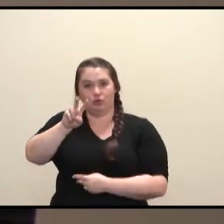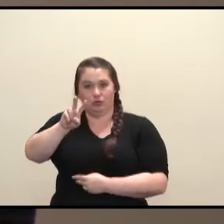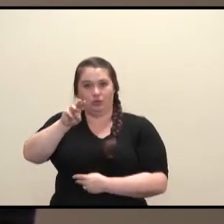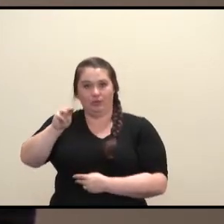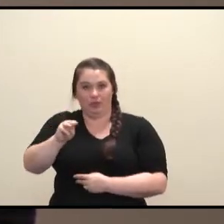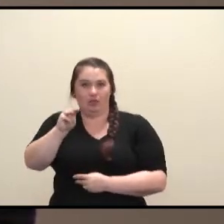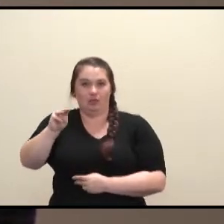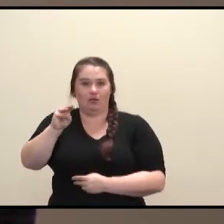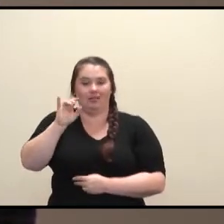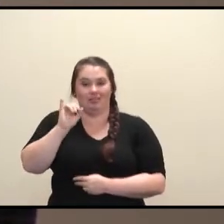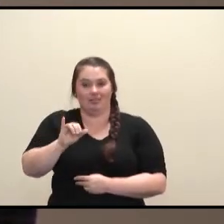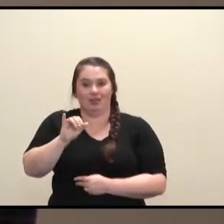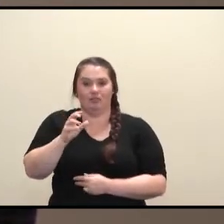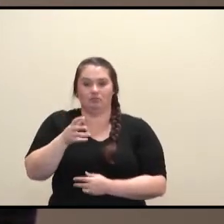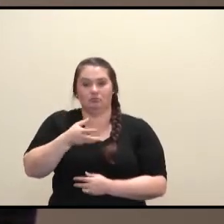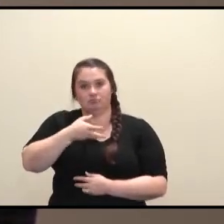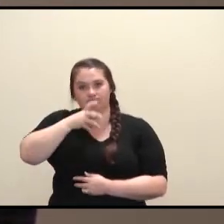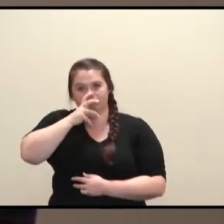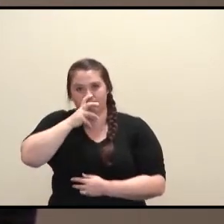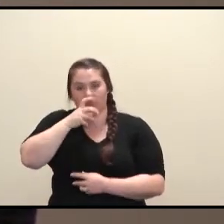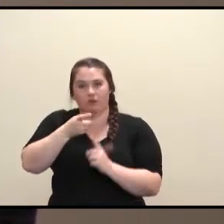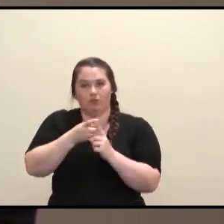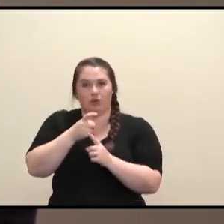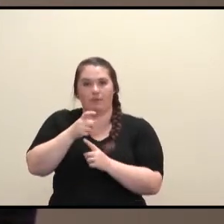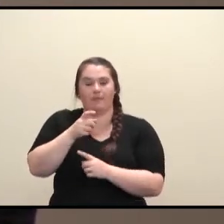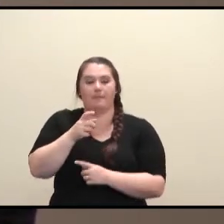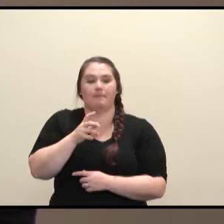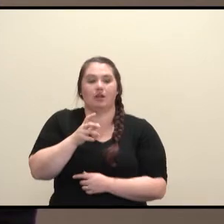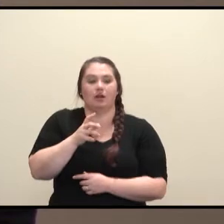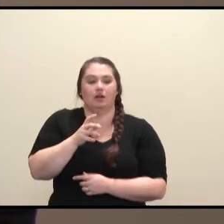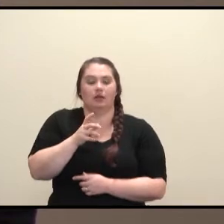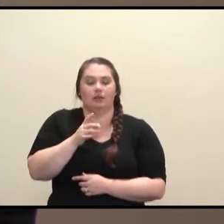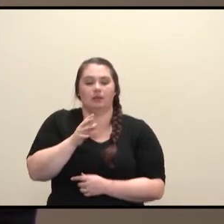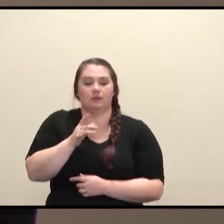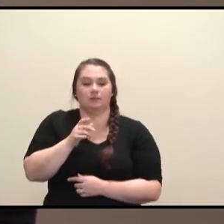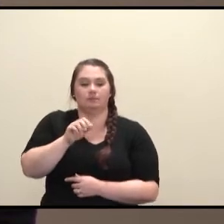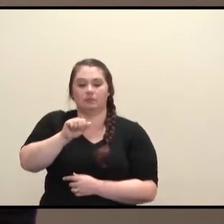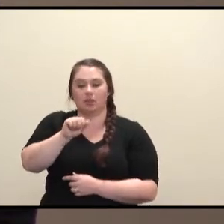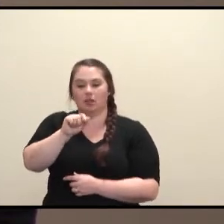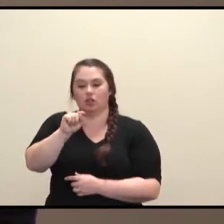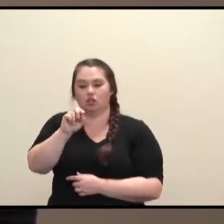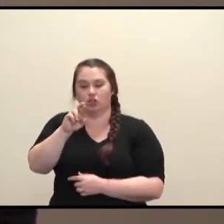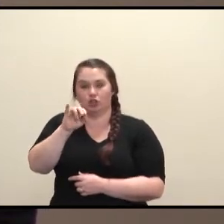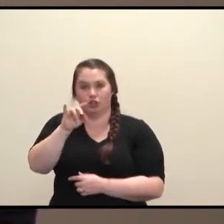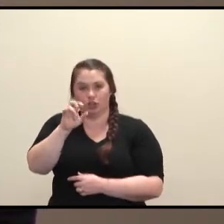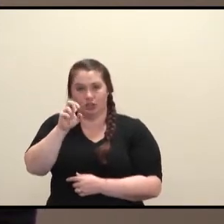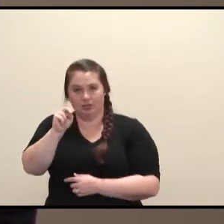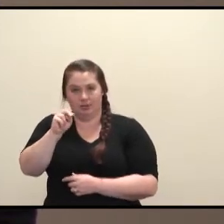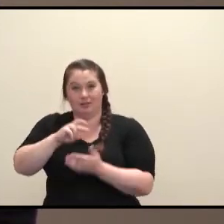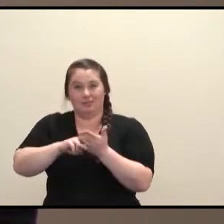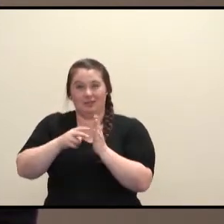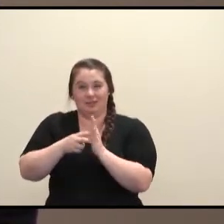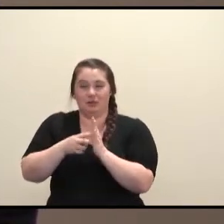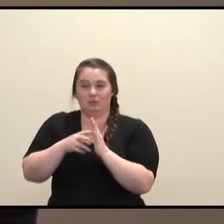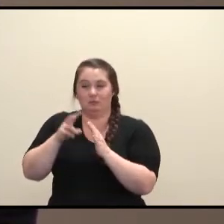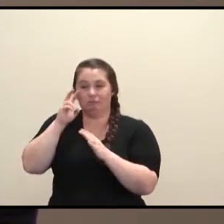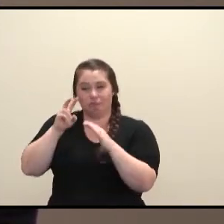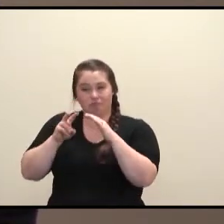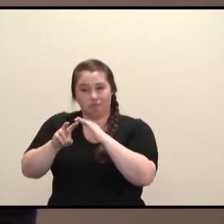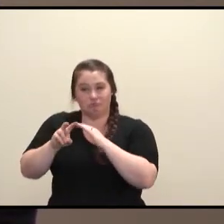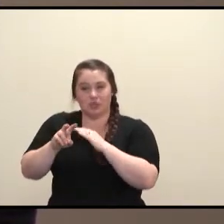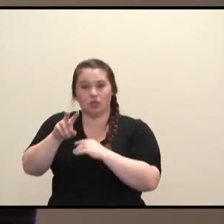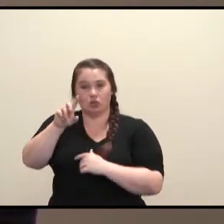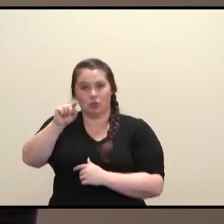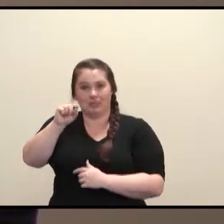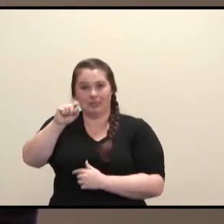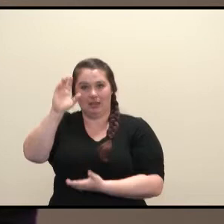through attrition, meaning that we anticipate needing 20 less